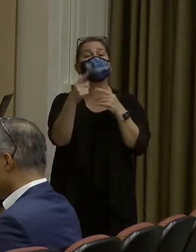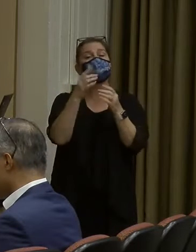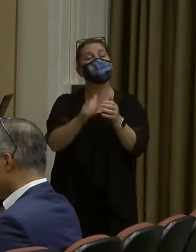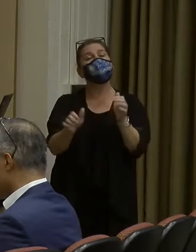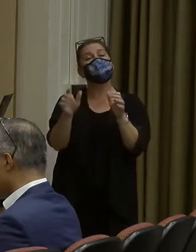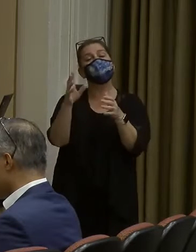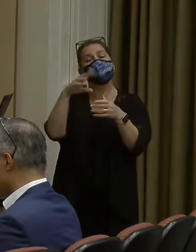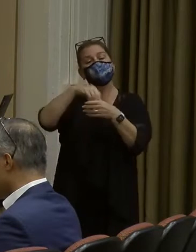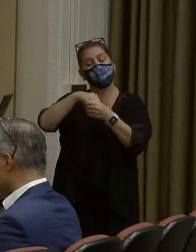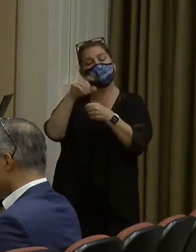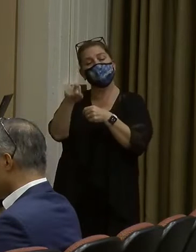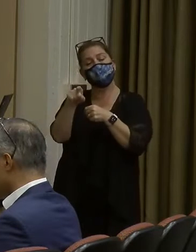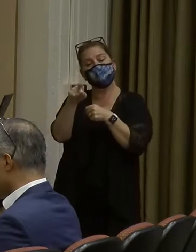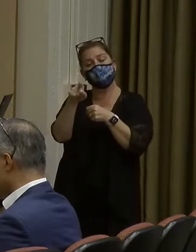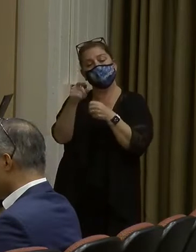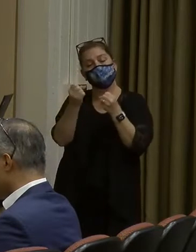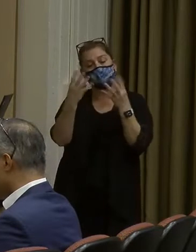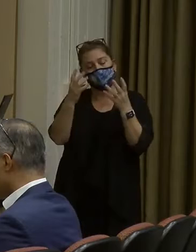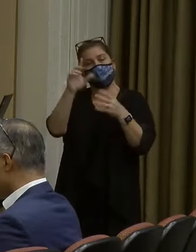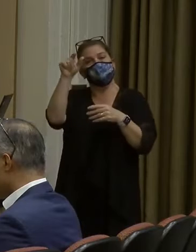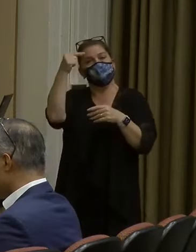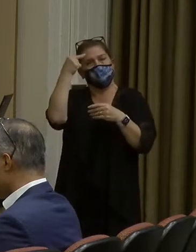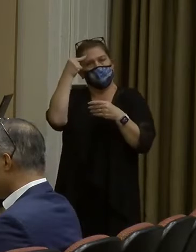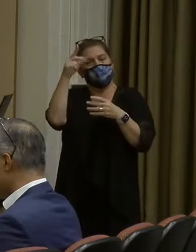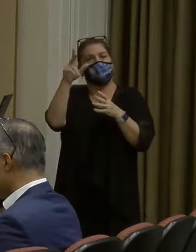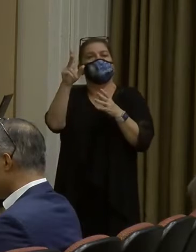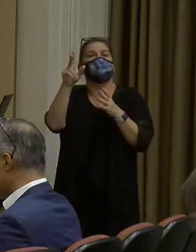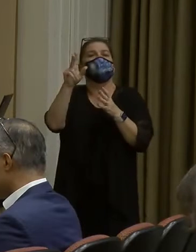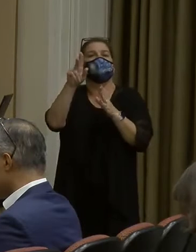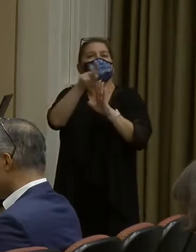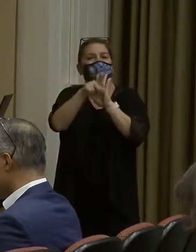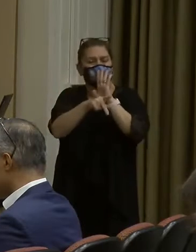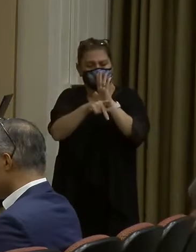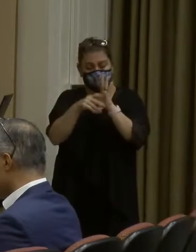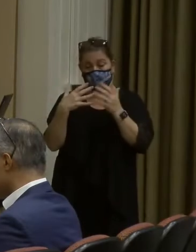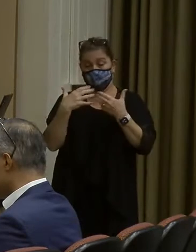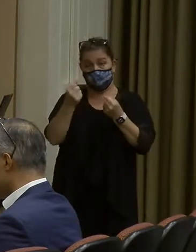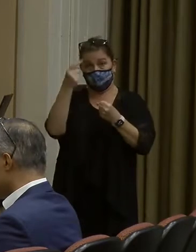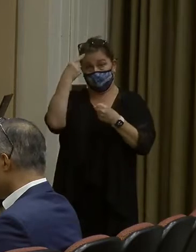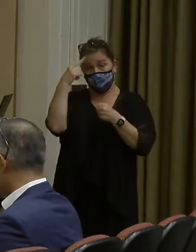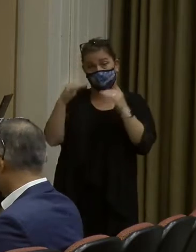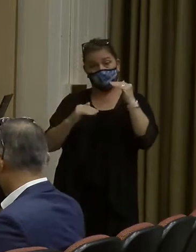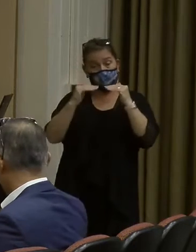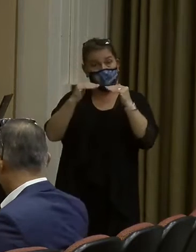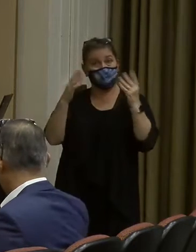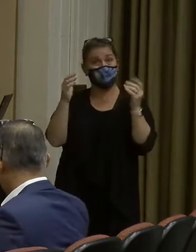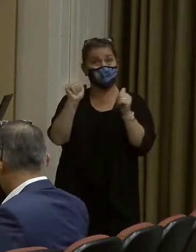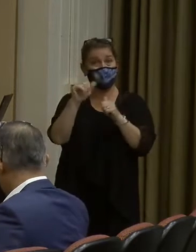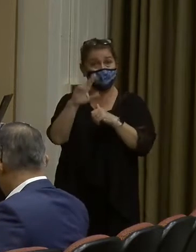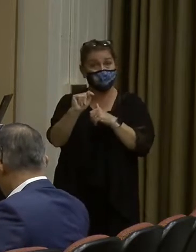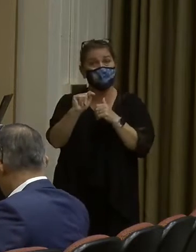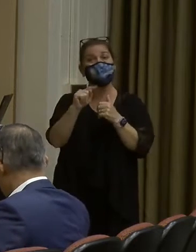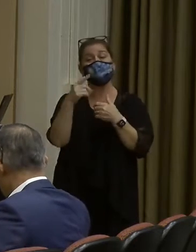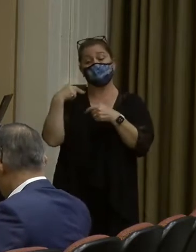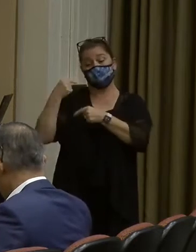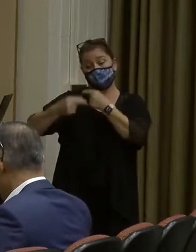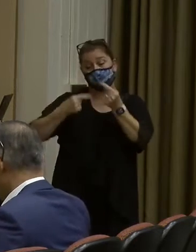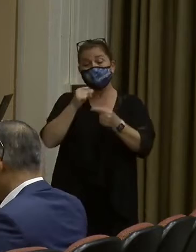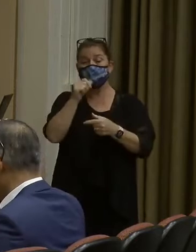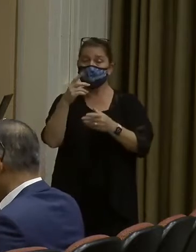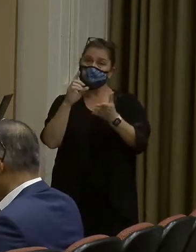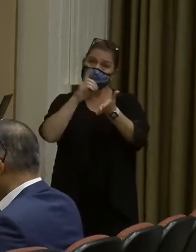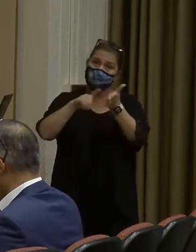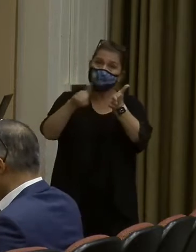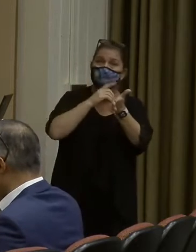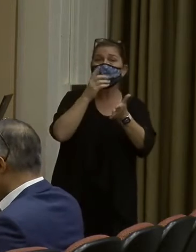figure in shaping and enacting many federal policies, including the Mental Health Parity Act, the Genetic Information Non-Discrimination